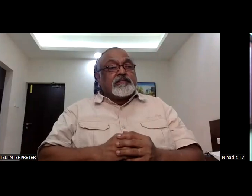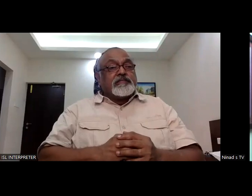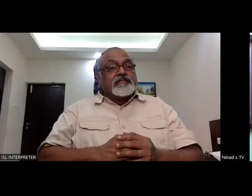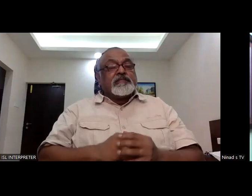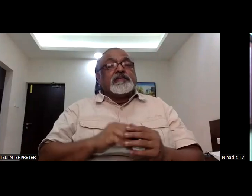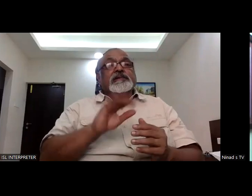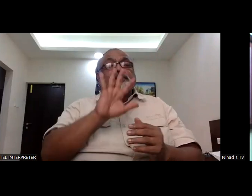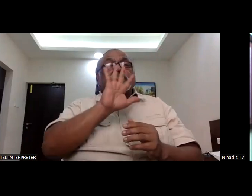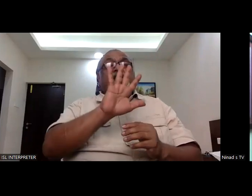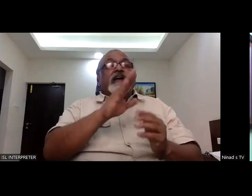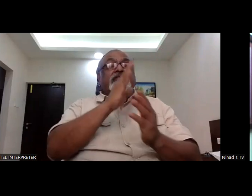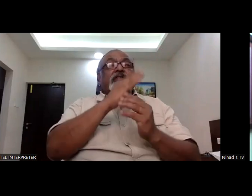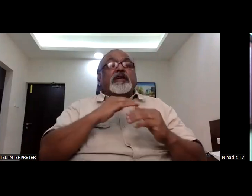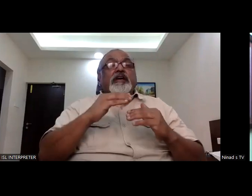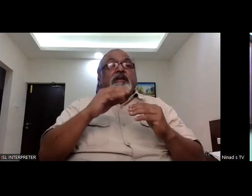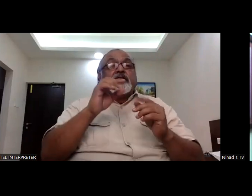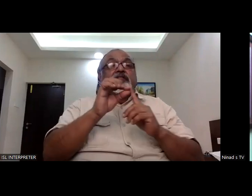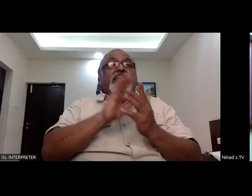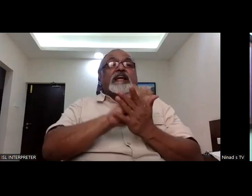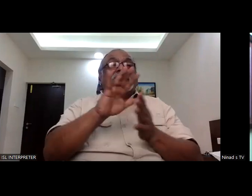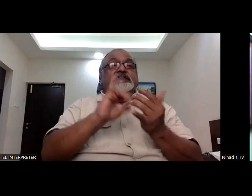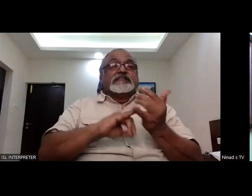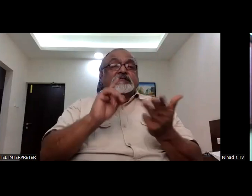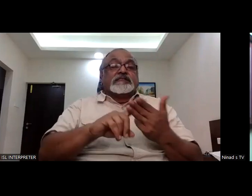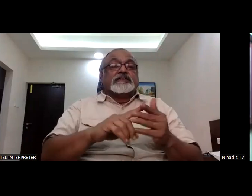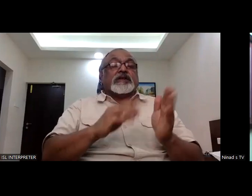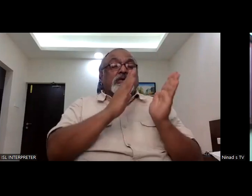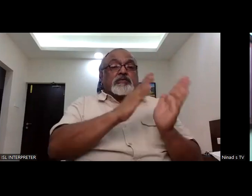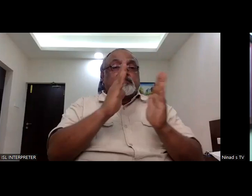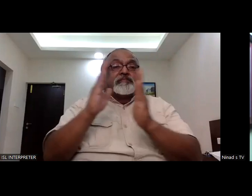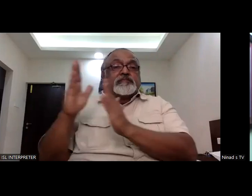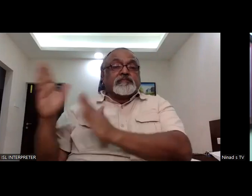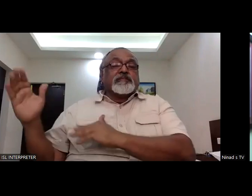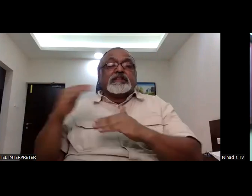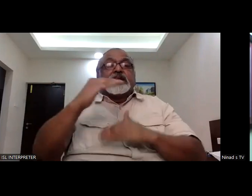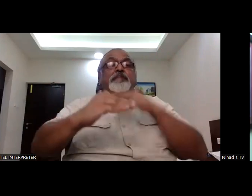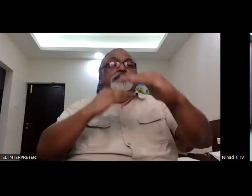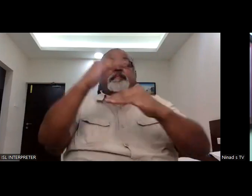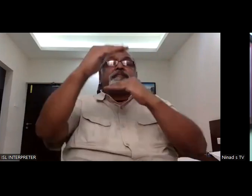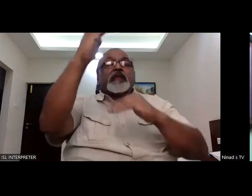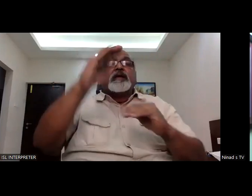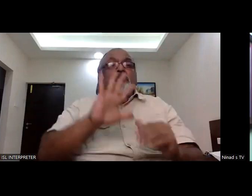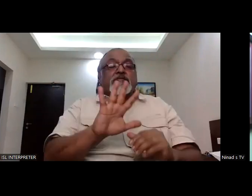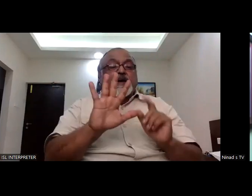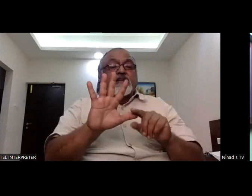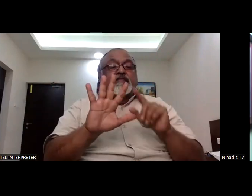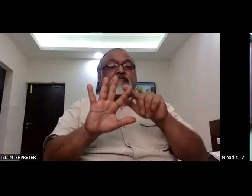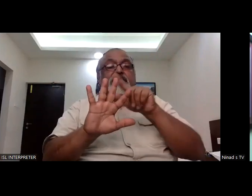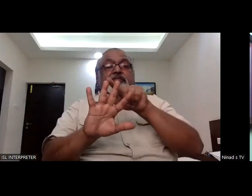through when the child is born with disability. Especially this is a part of family-centered